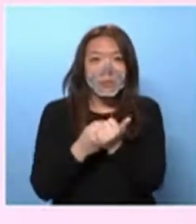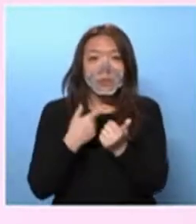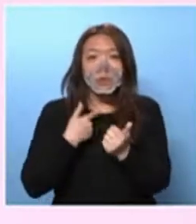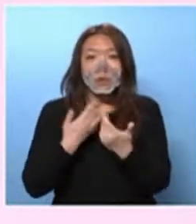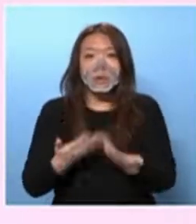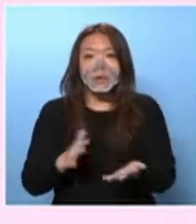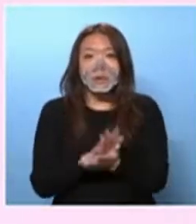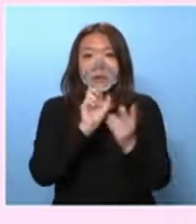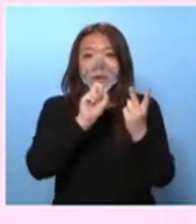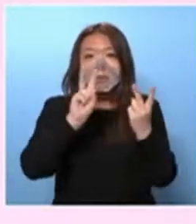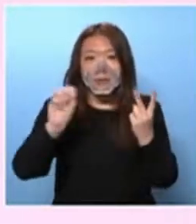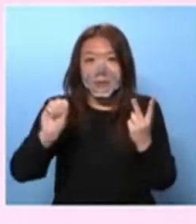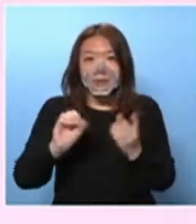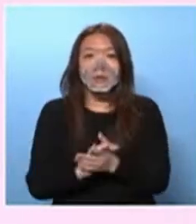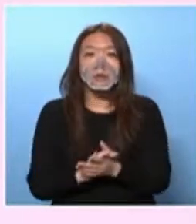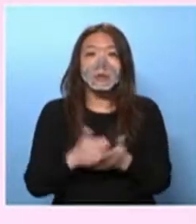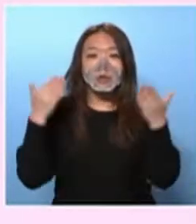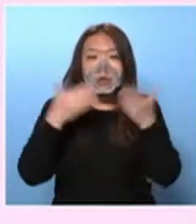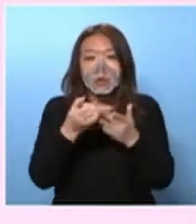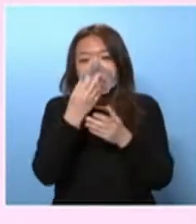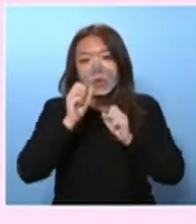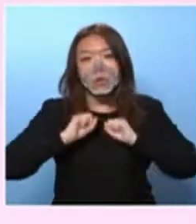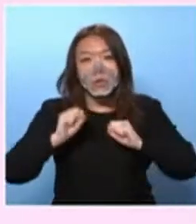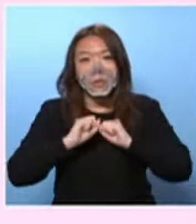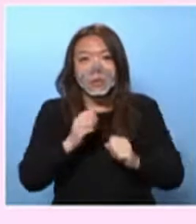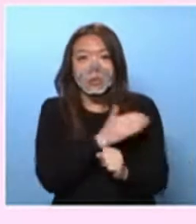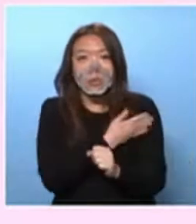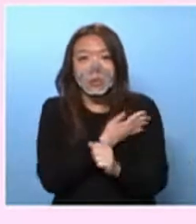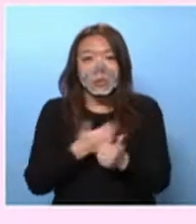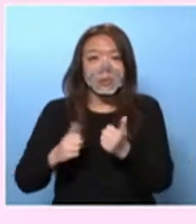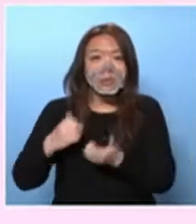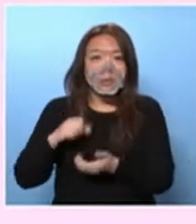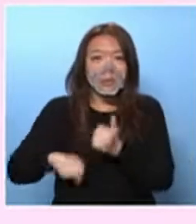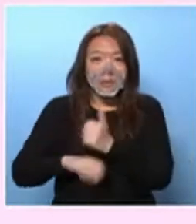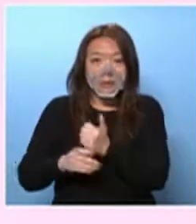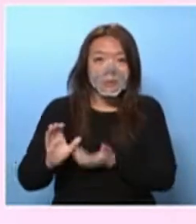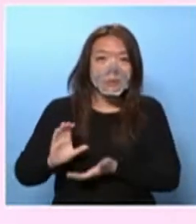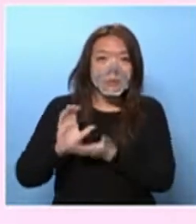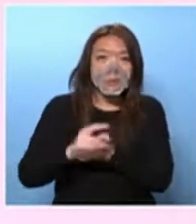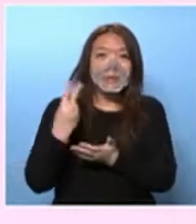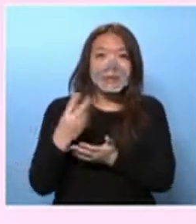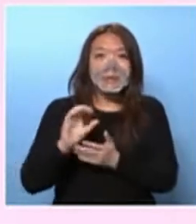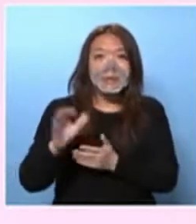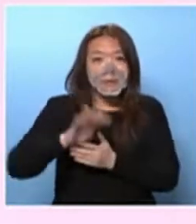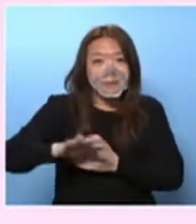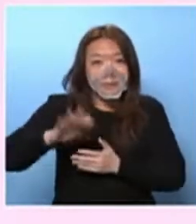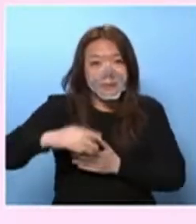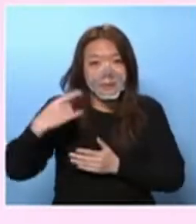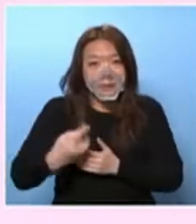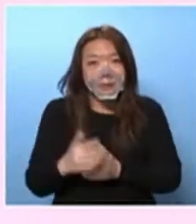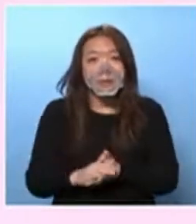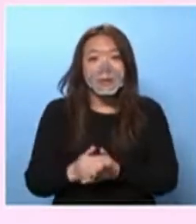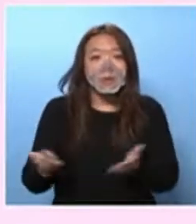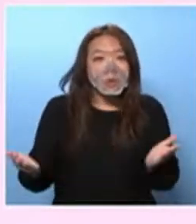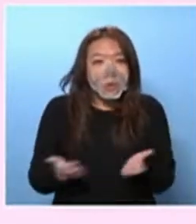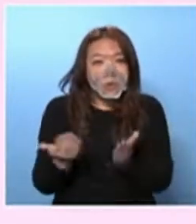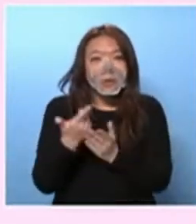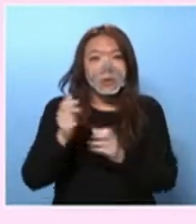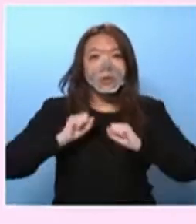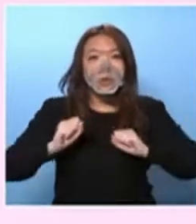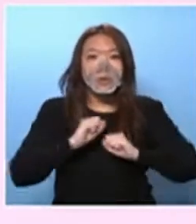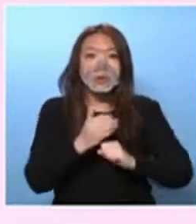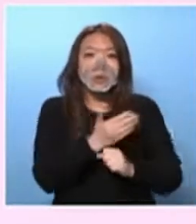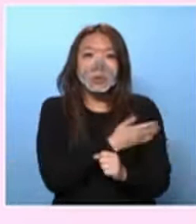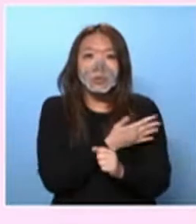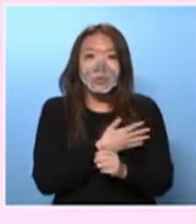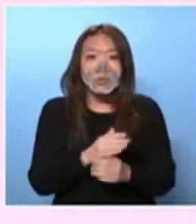the Elite Athletes Development Fund to subsidize the provision of comprehensive support to athletes through the Hong Kong Sports Institute. We also